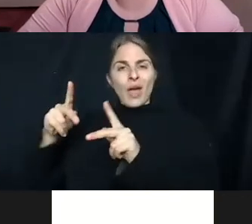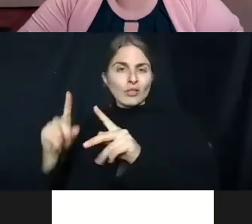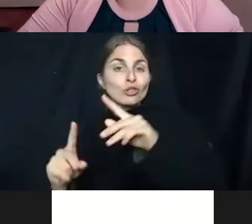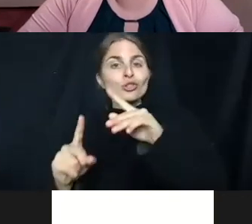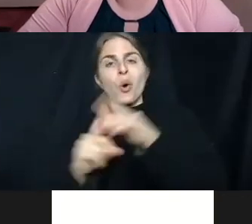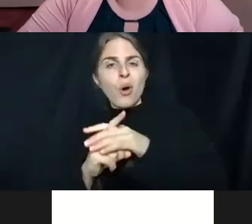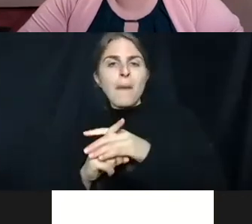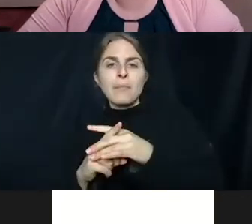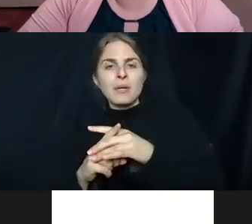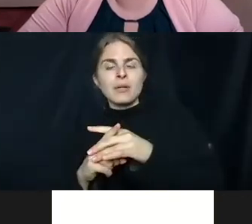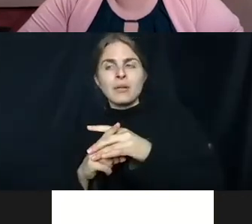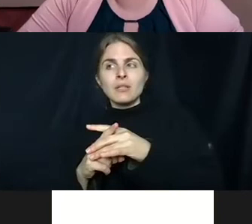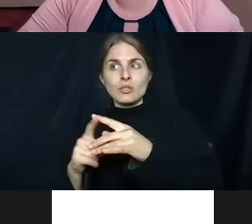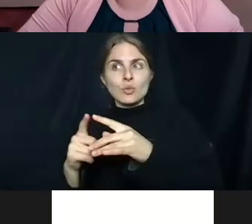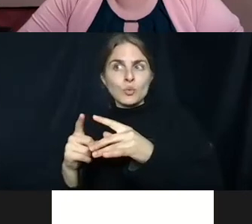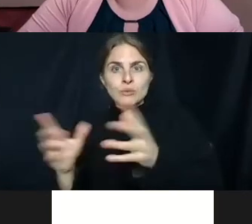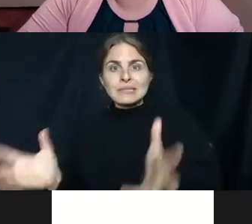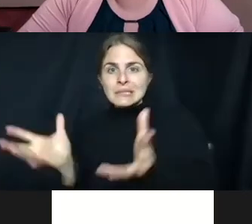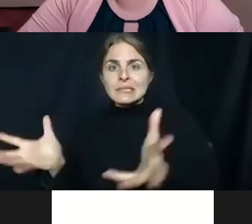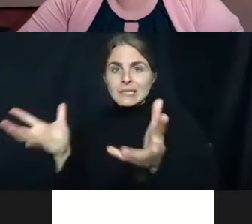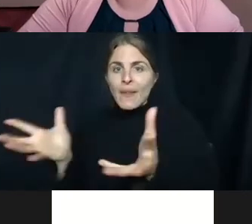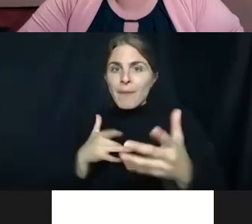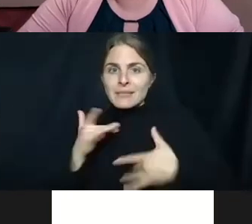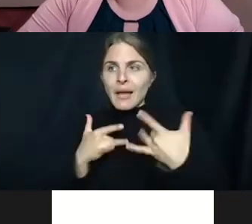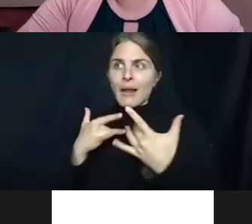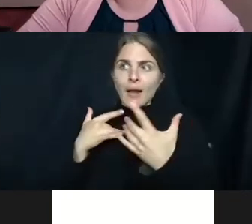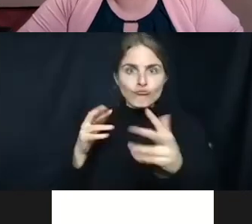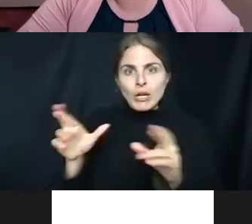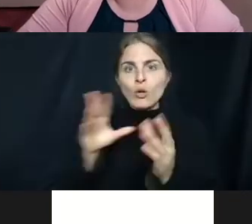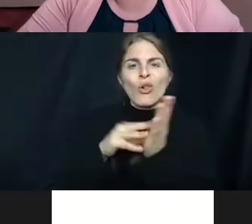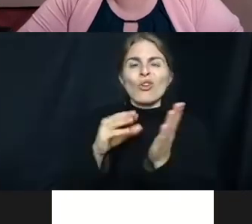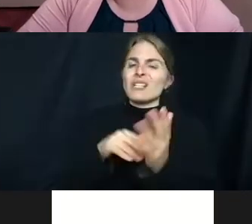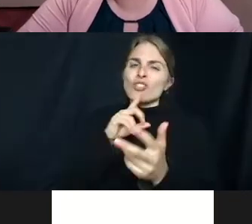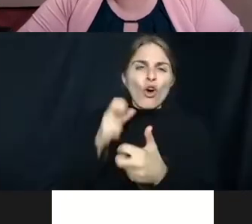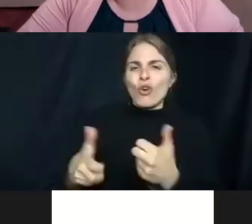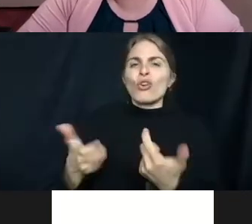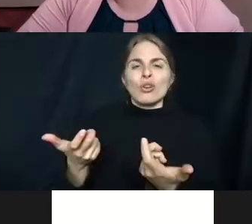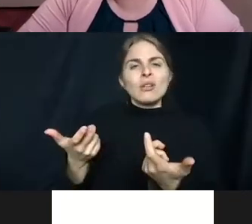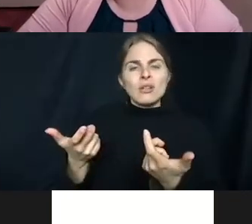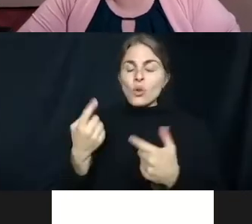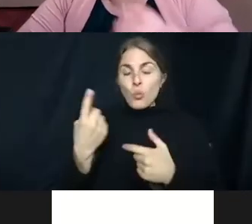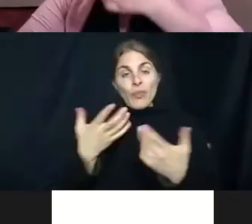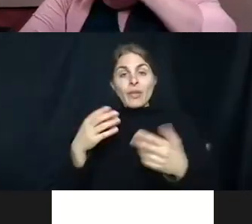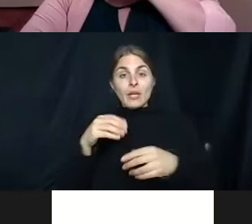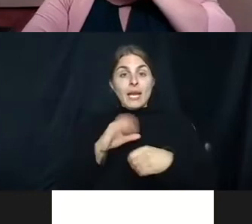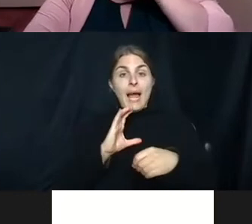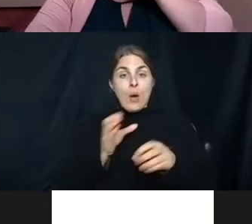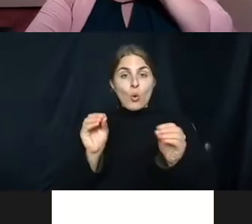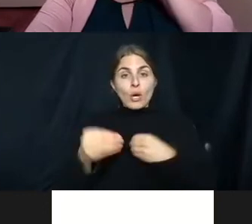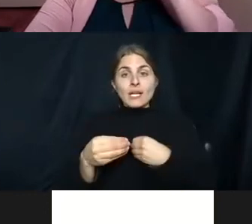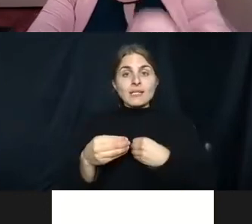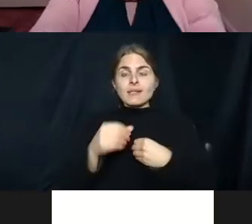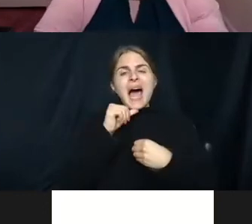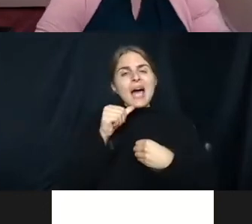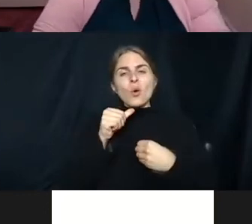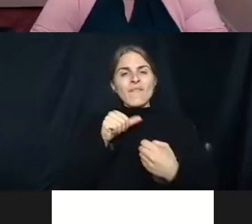really hard. And so one of the sort of really difficult things we've had to grapple with as an organization, and specifically in my role as somebody who doesn't face that same